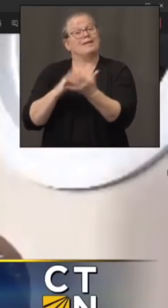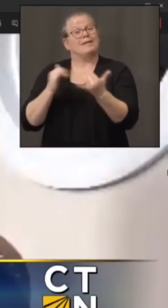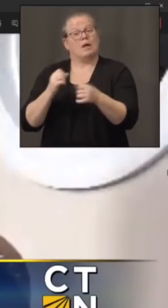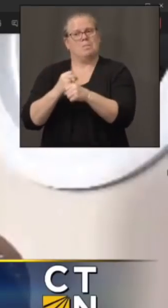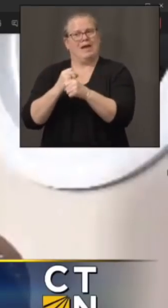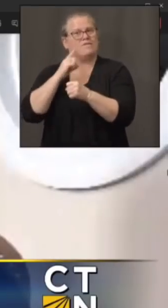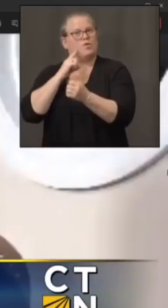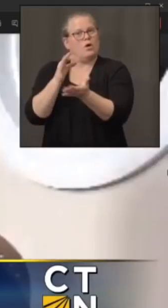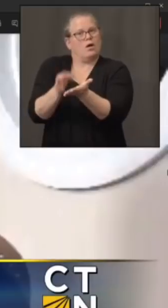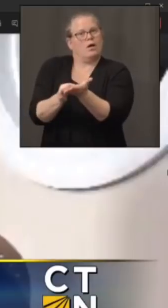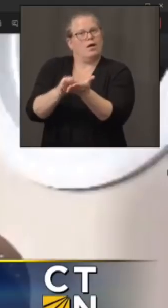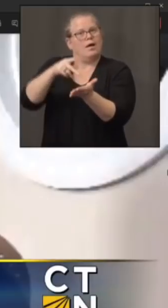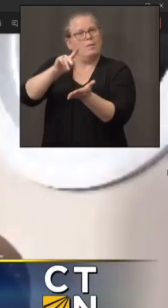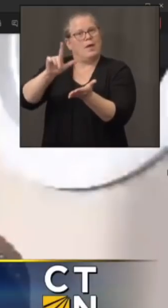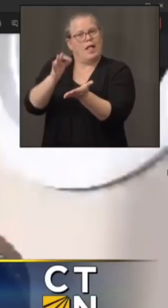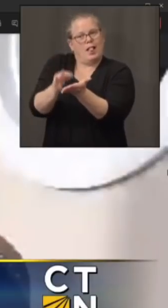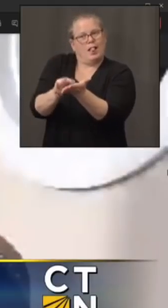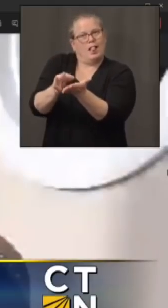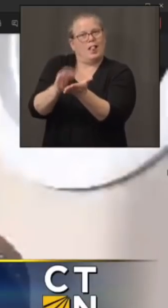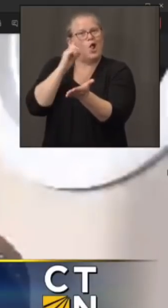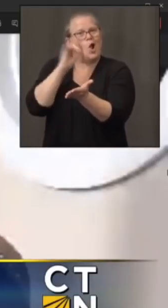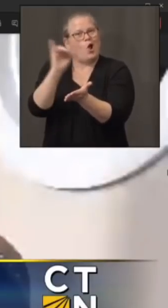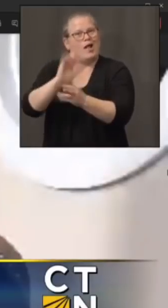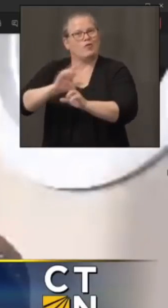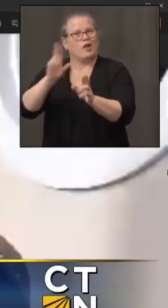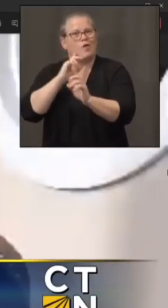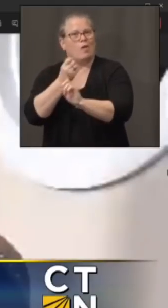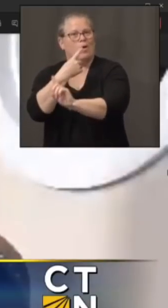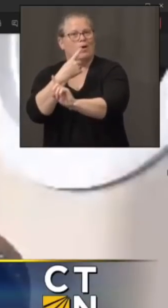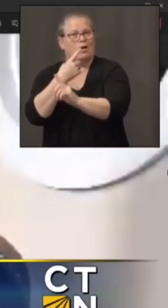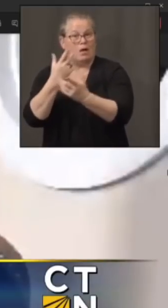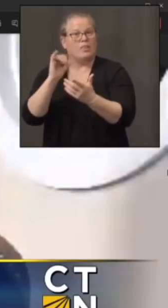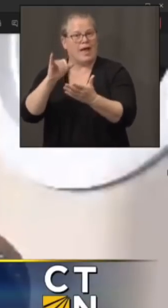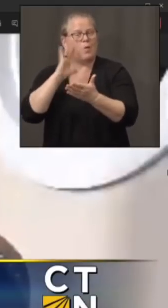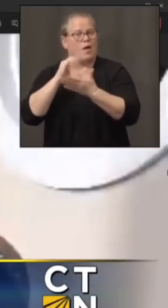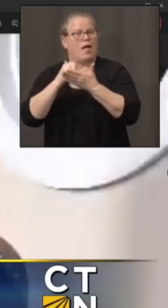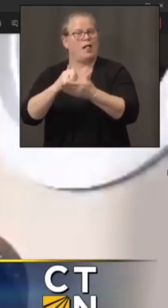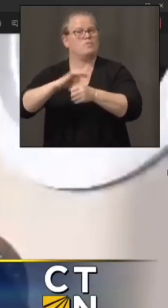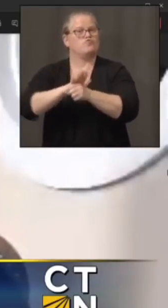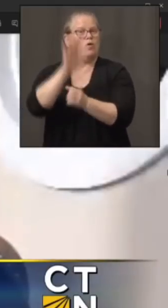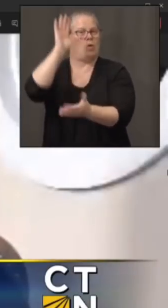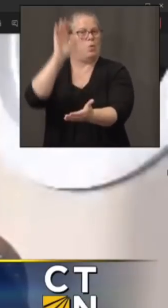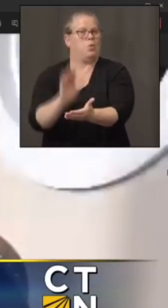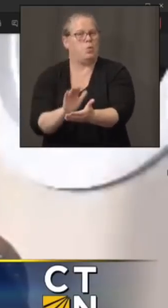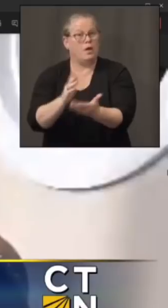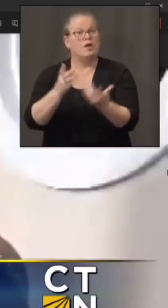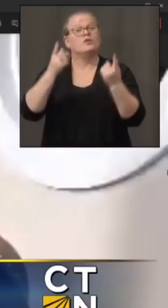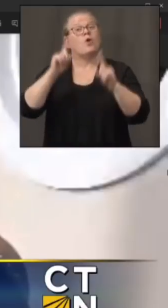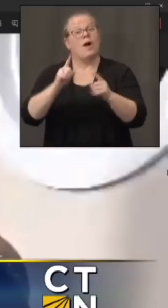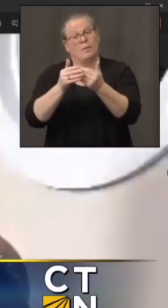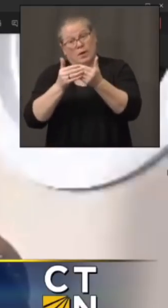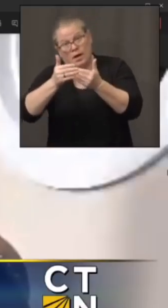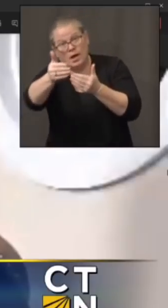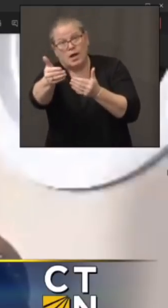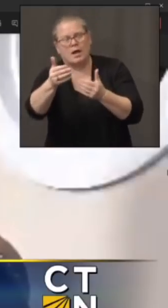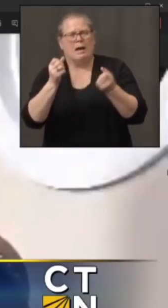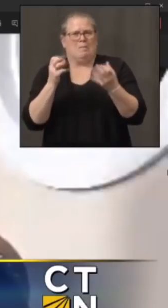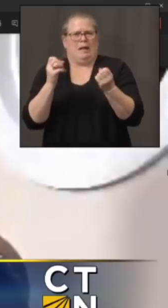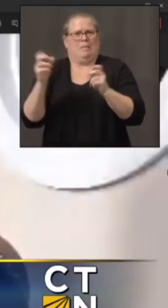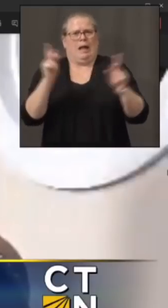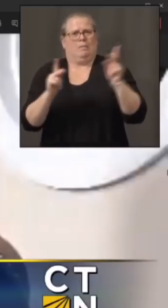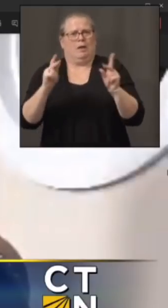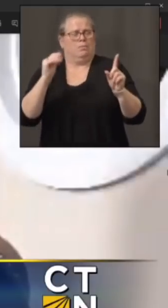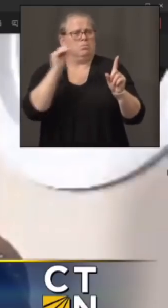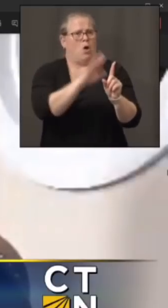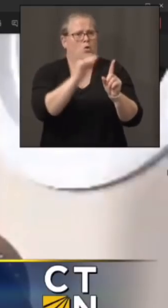against coronavirus. And so we should have a much different therapeutic toolbox. And so you're going to have a combination of a population that's been heavily exposed to this, and so rate of transfer